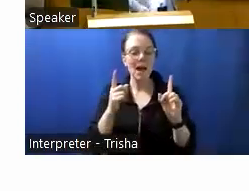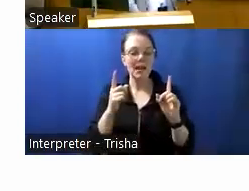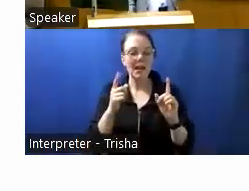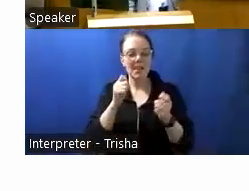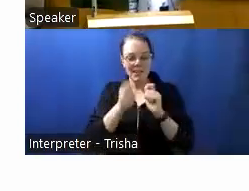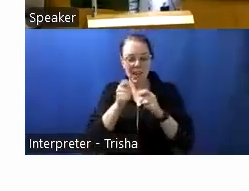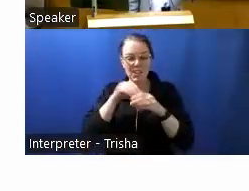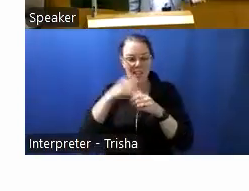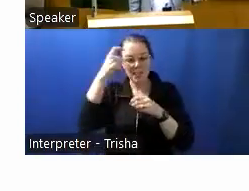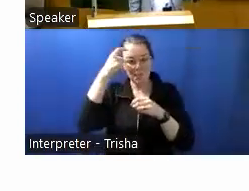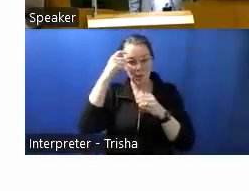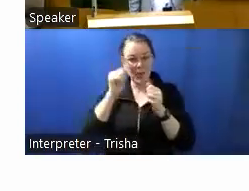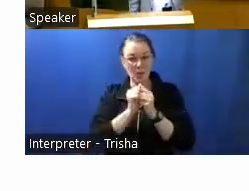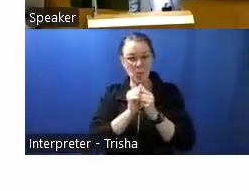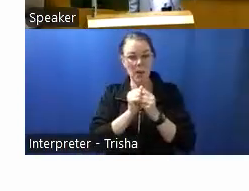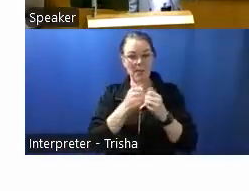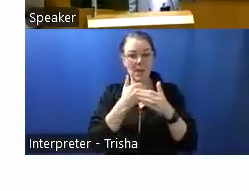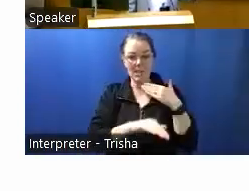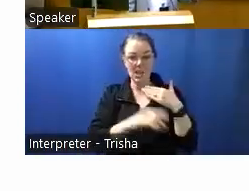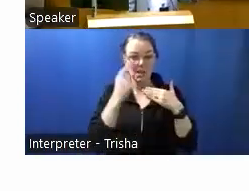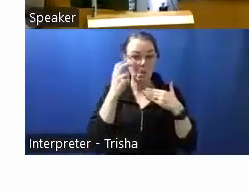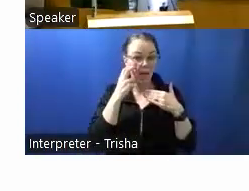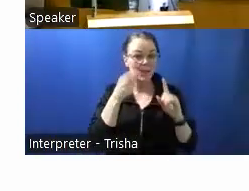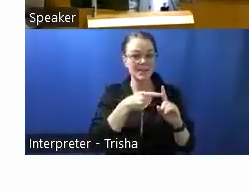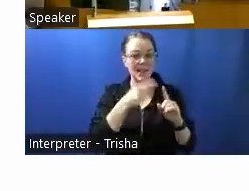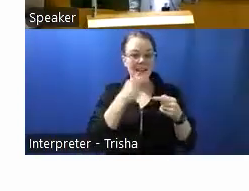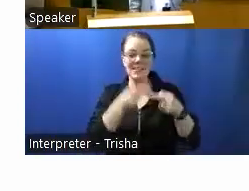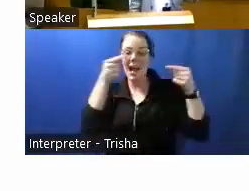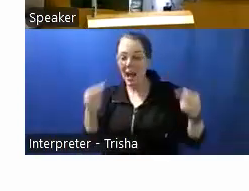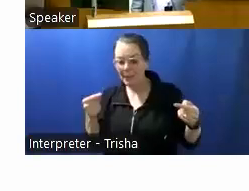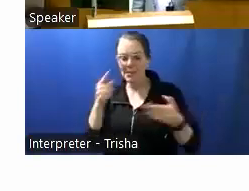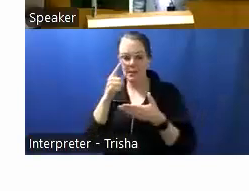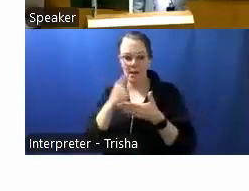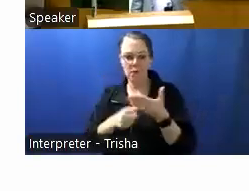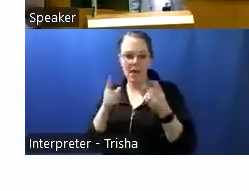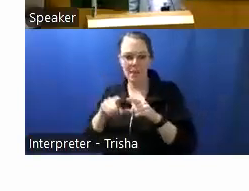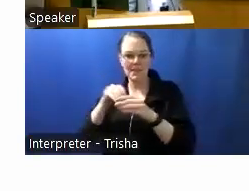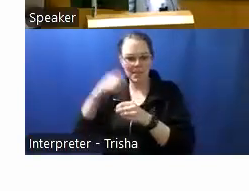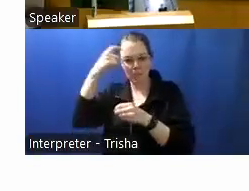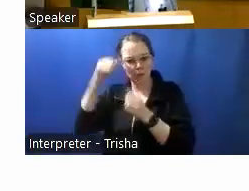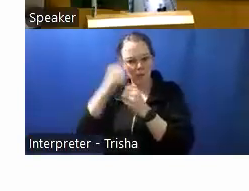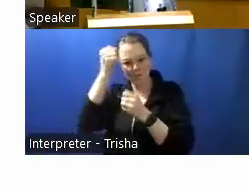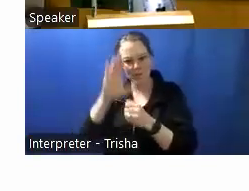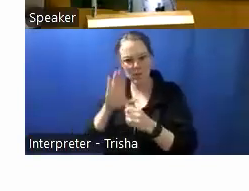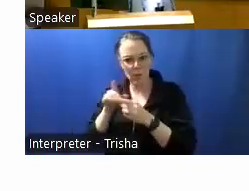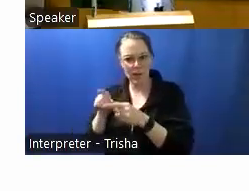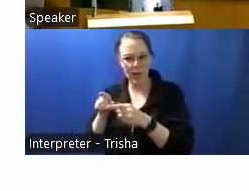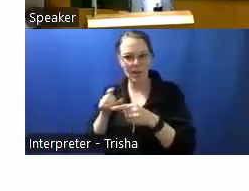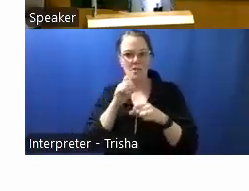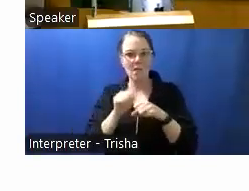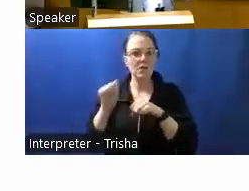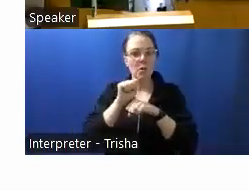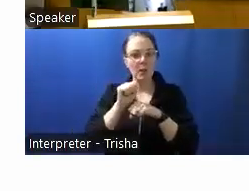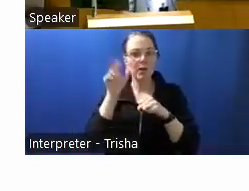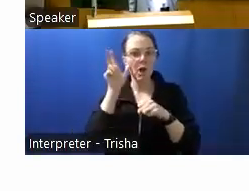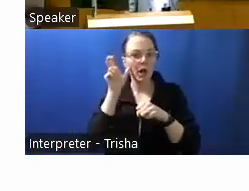in the brain with congenital blindness are kind of like the opposite of what happens in schizophrenia. So in terms of like superior auditory